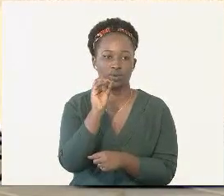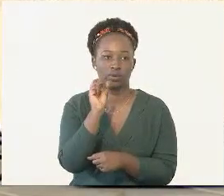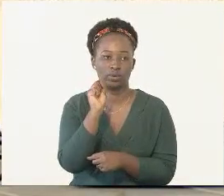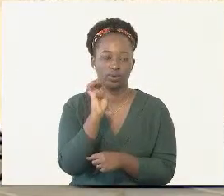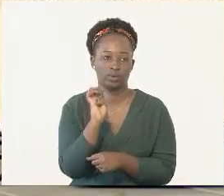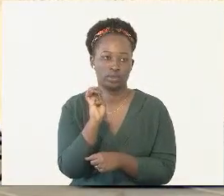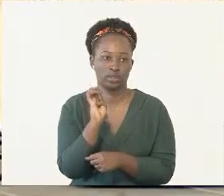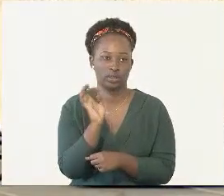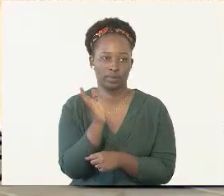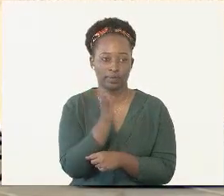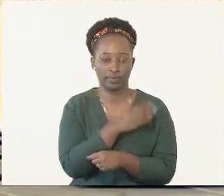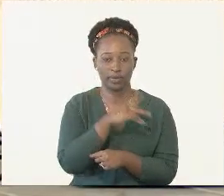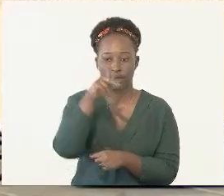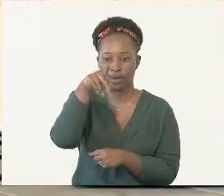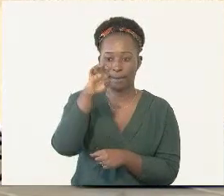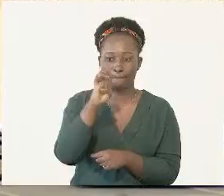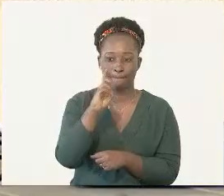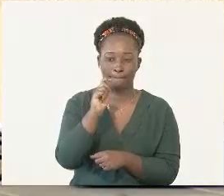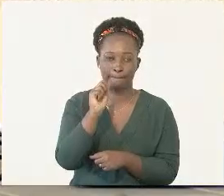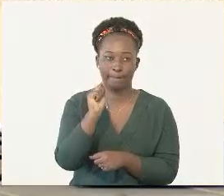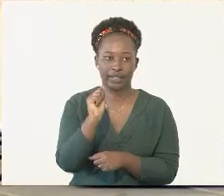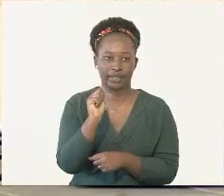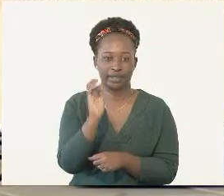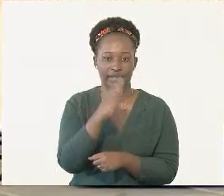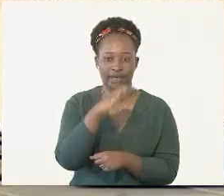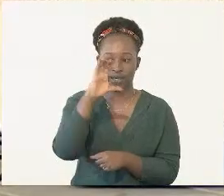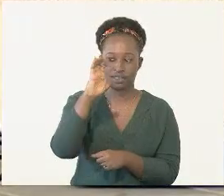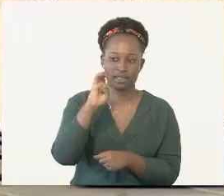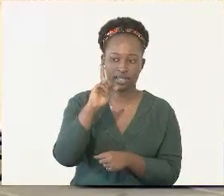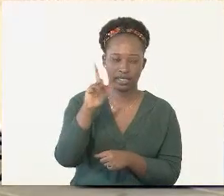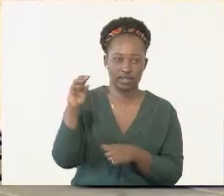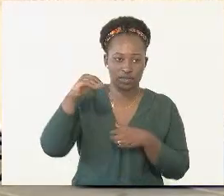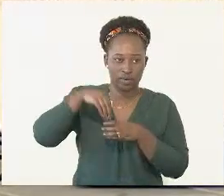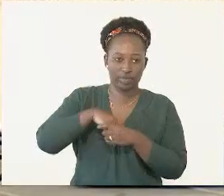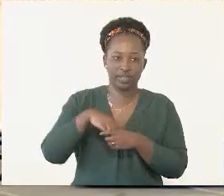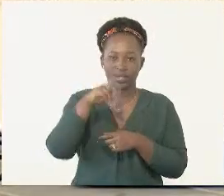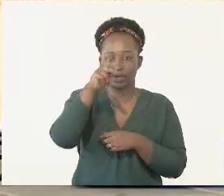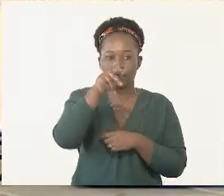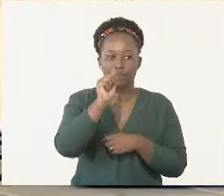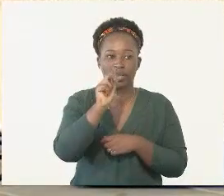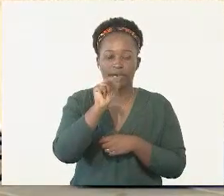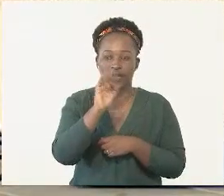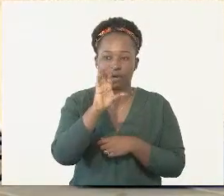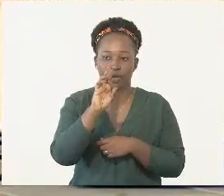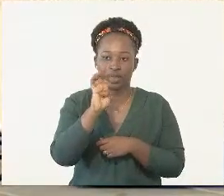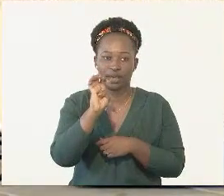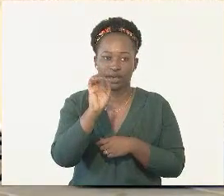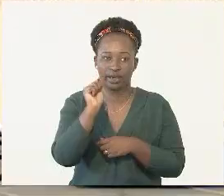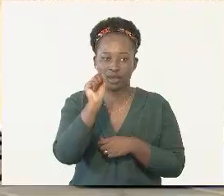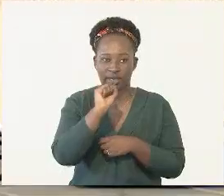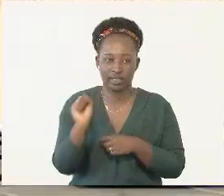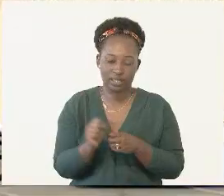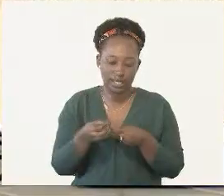of the pancreas are stimulated, and once they are stimulated, they are able to release the insulin into the